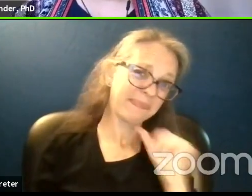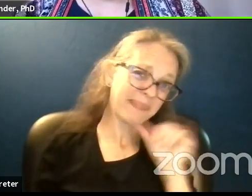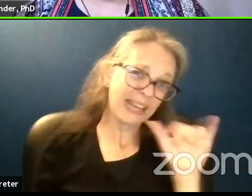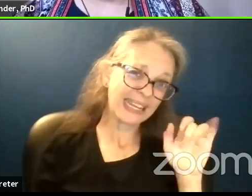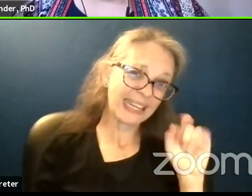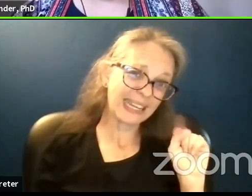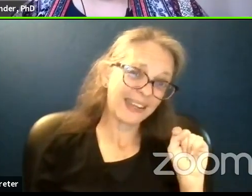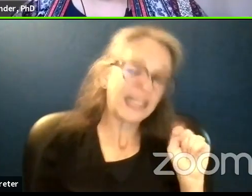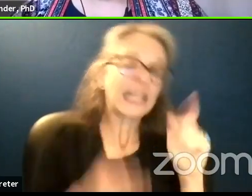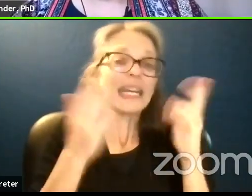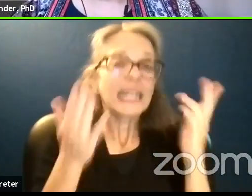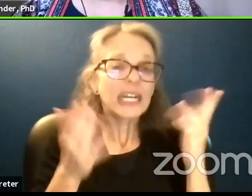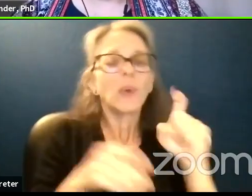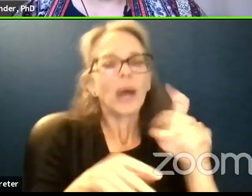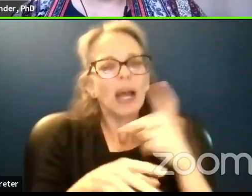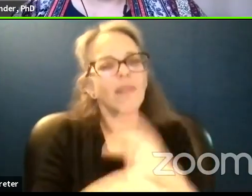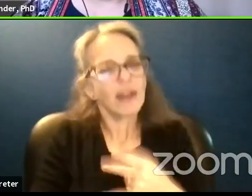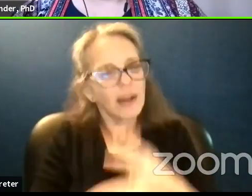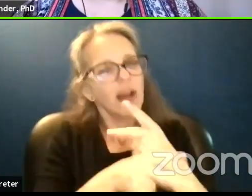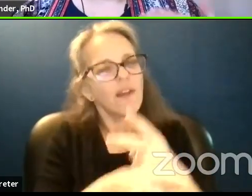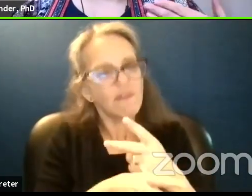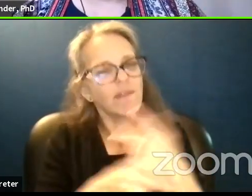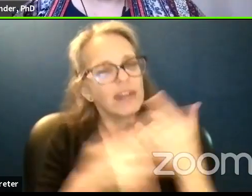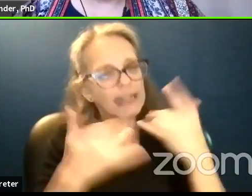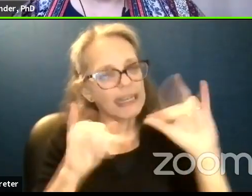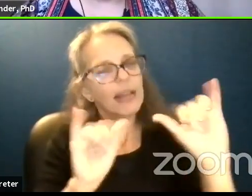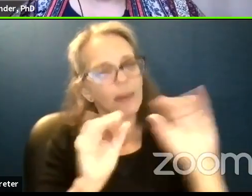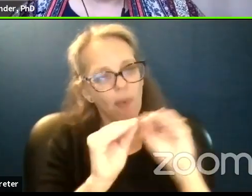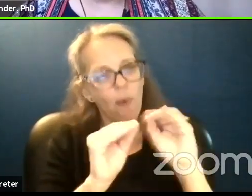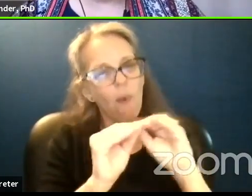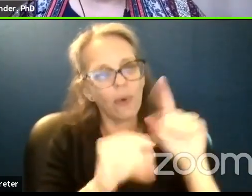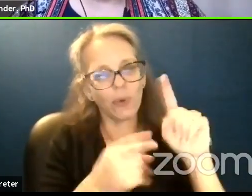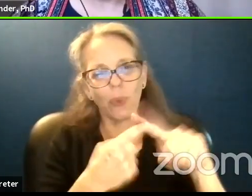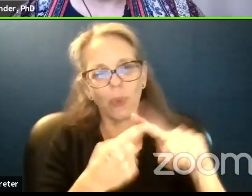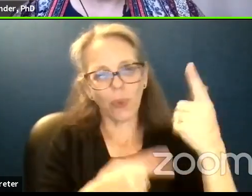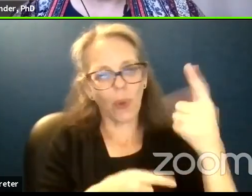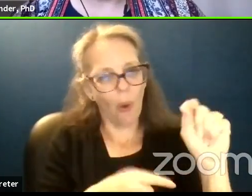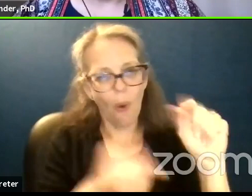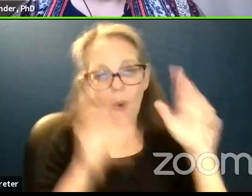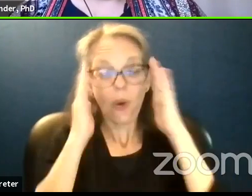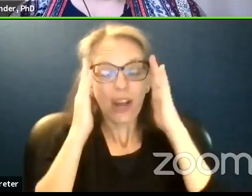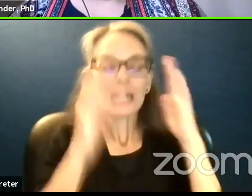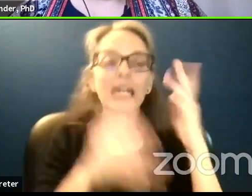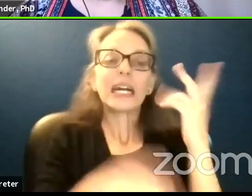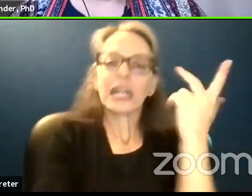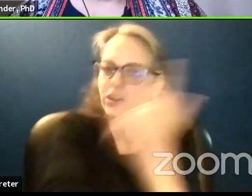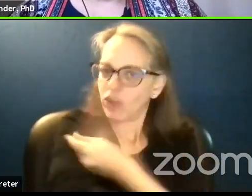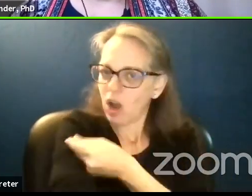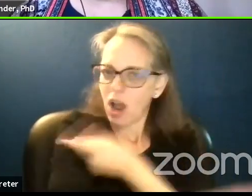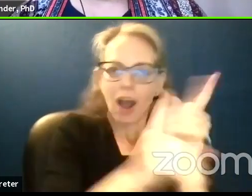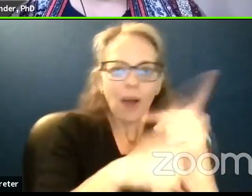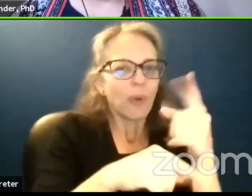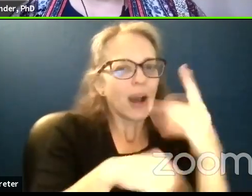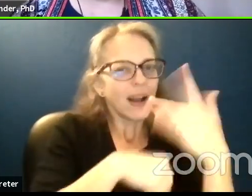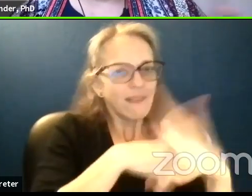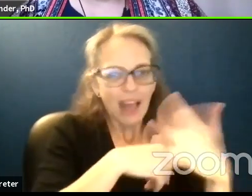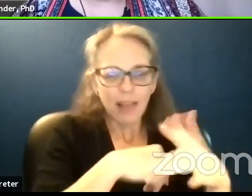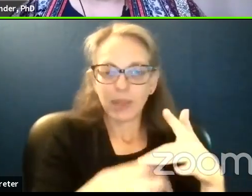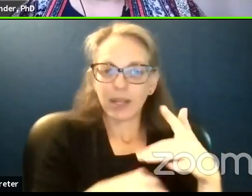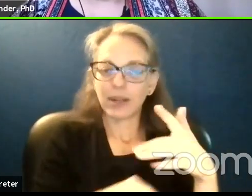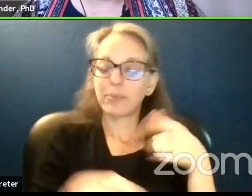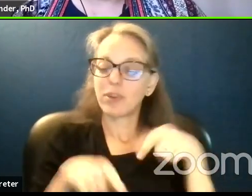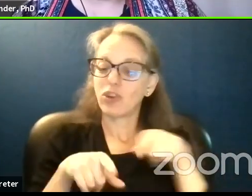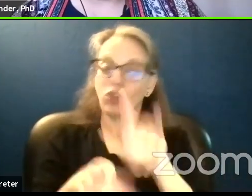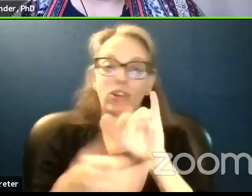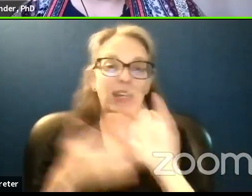So we're going to have to be careful for some time. We're going to have to get the vaccine when it's available. And until then, during this